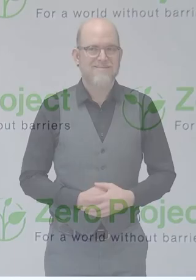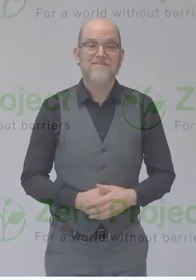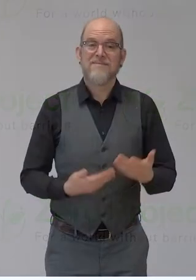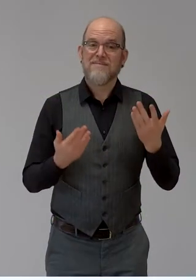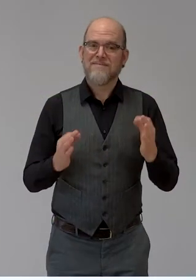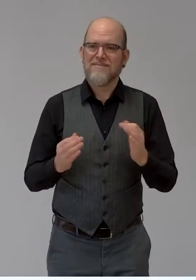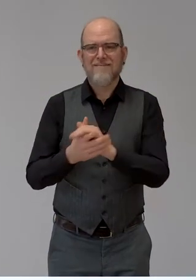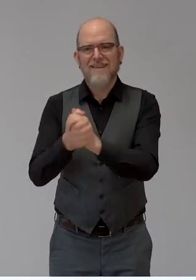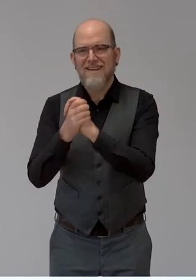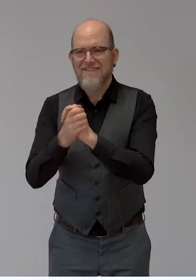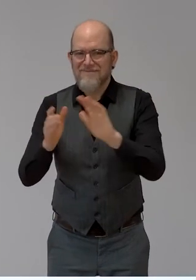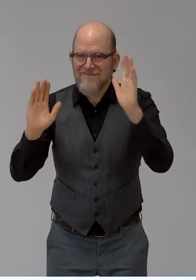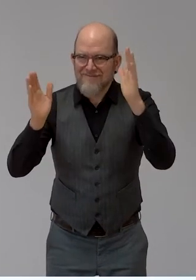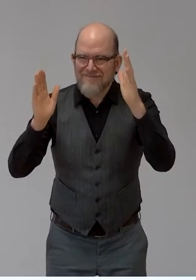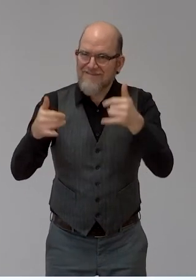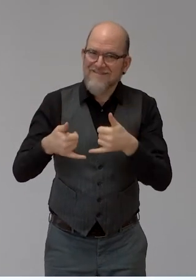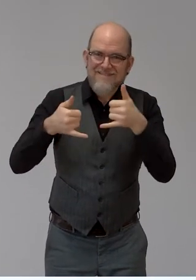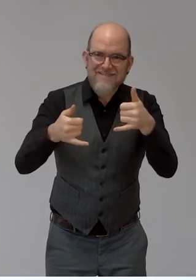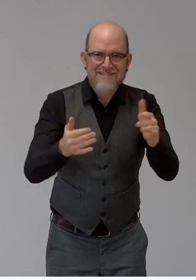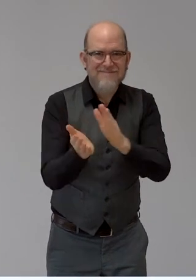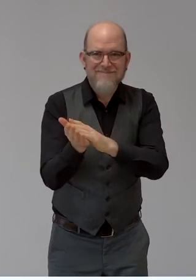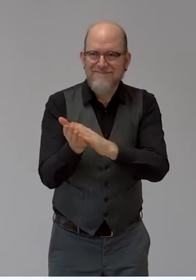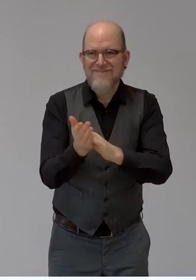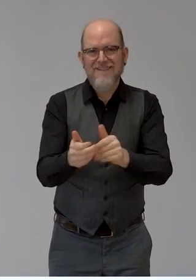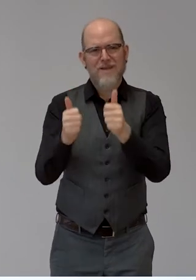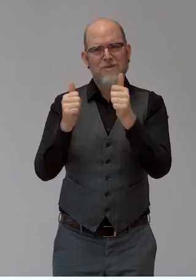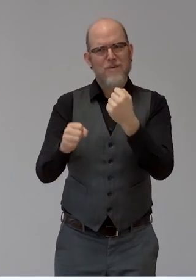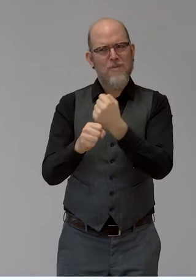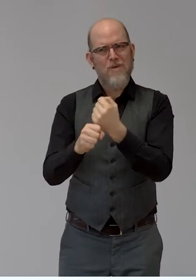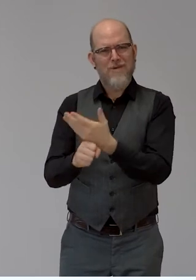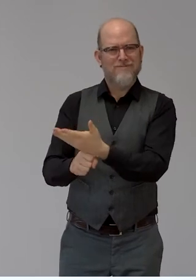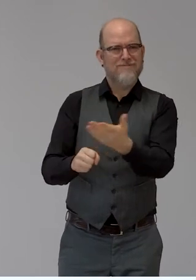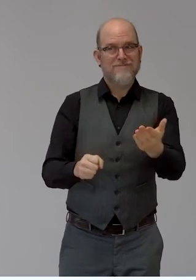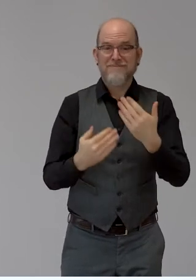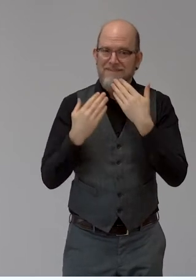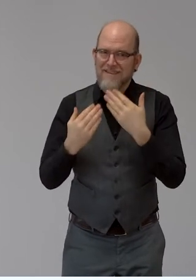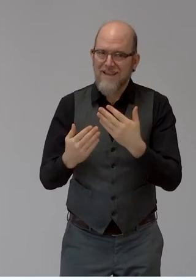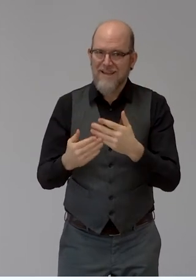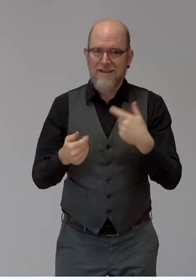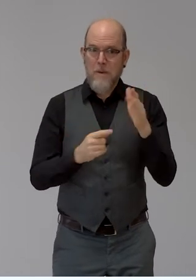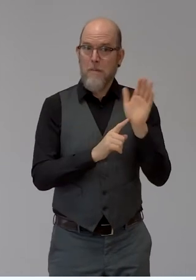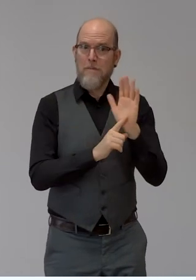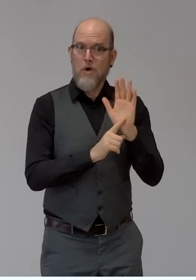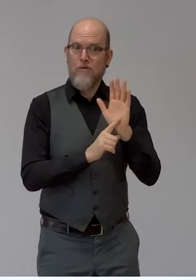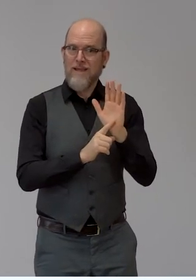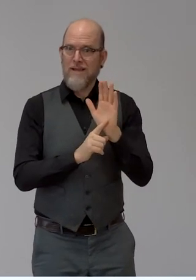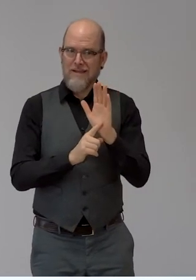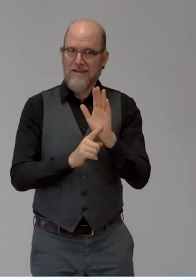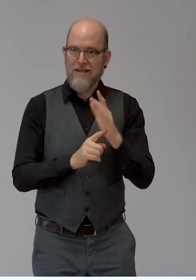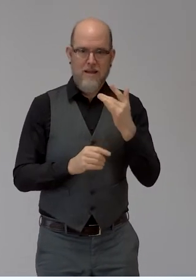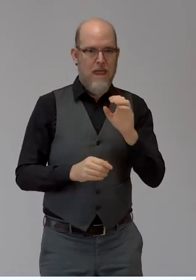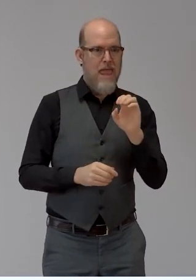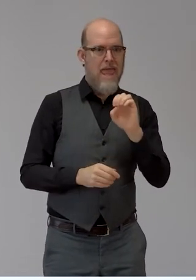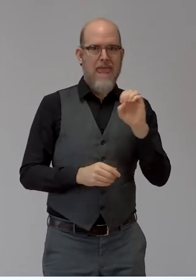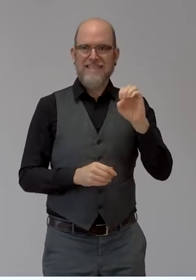Congratulations to our winners. Really, really well done. And we saw videos from the Middle East and the far and Southeast